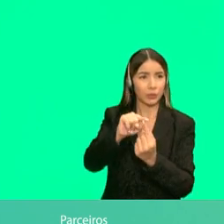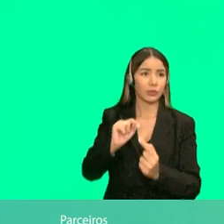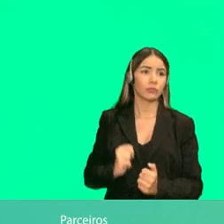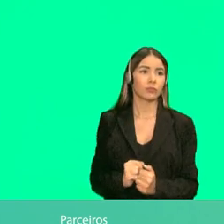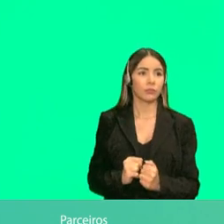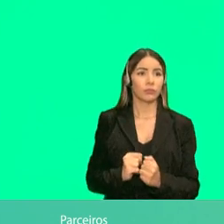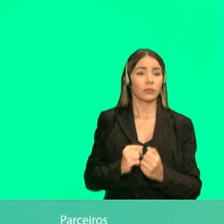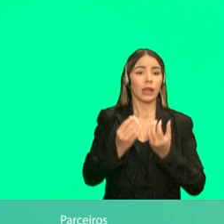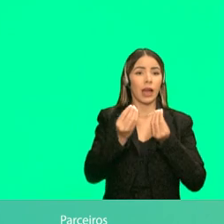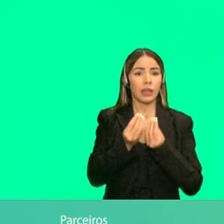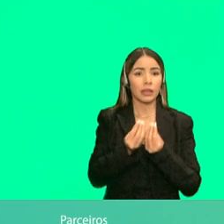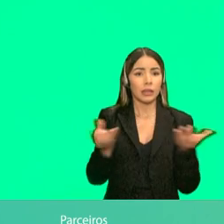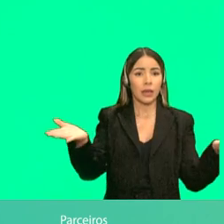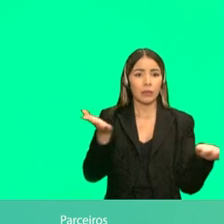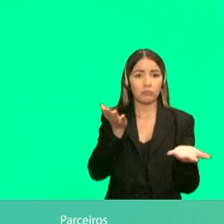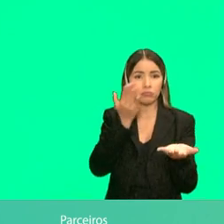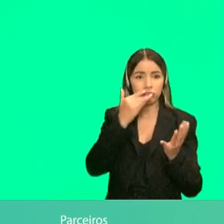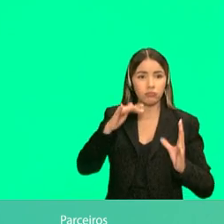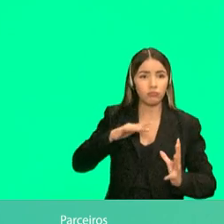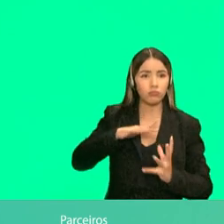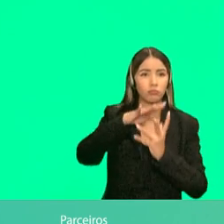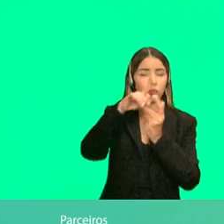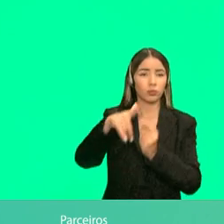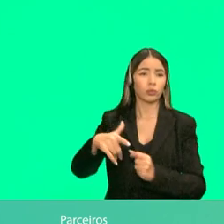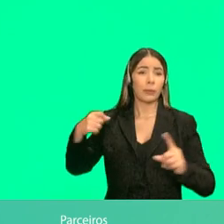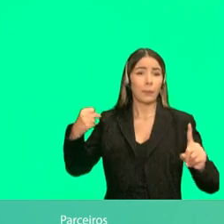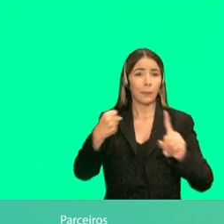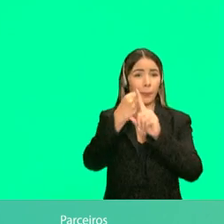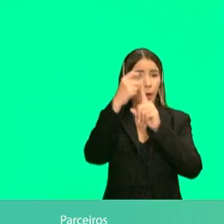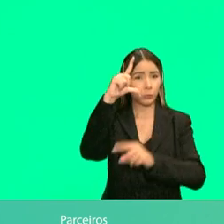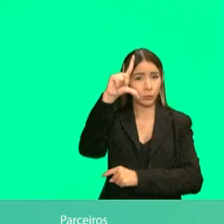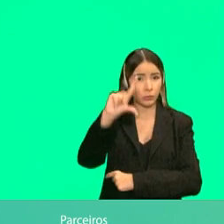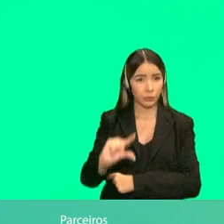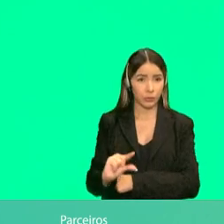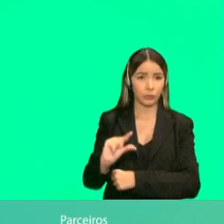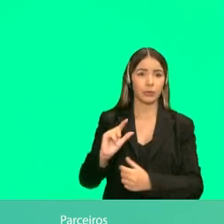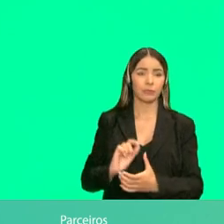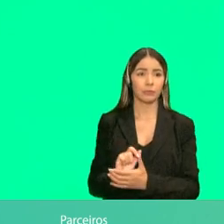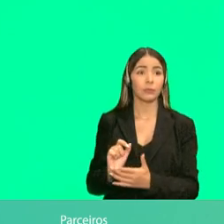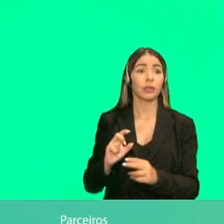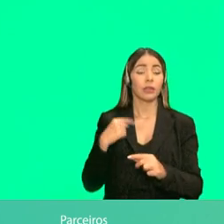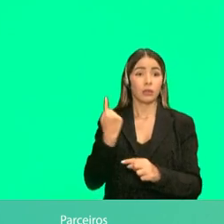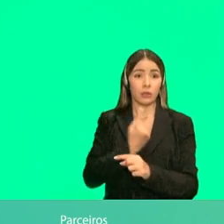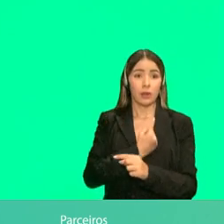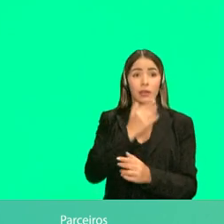in a collaborative society. We've been developing projects